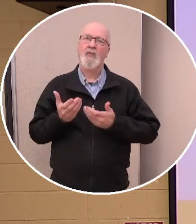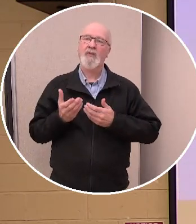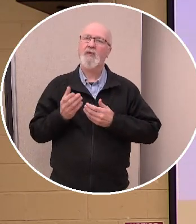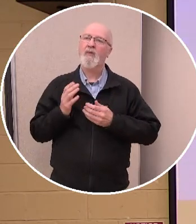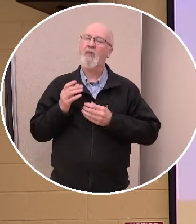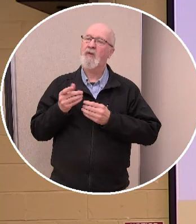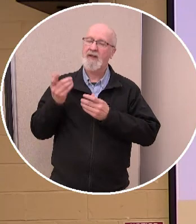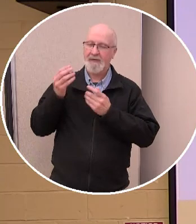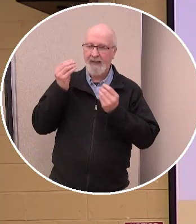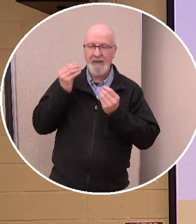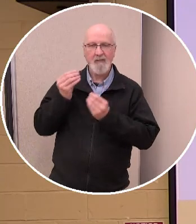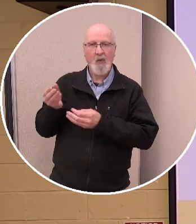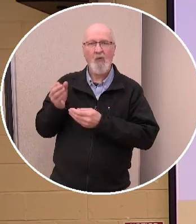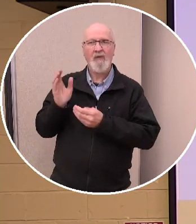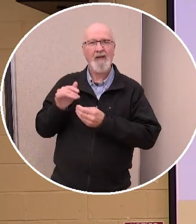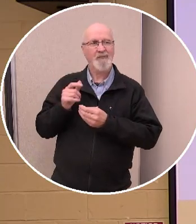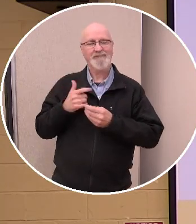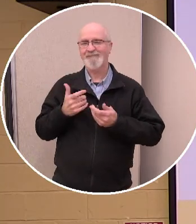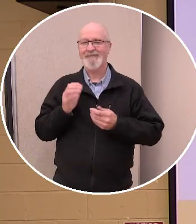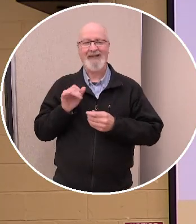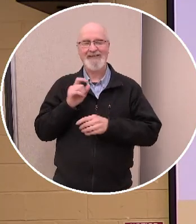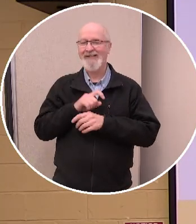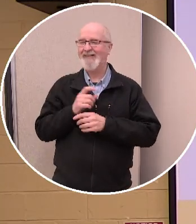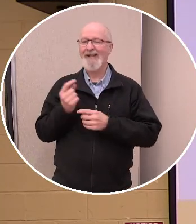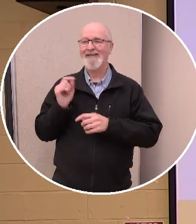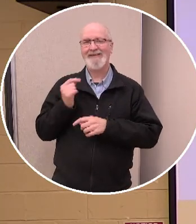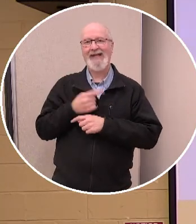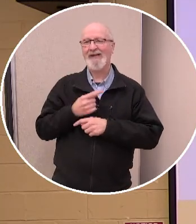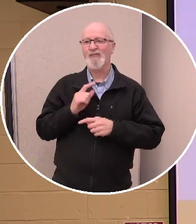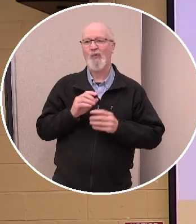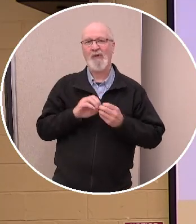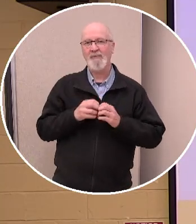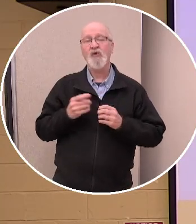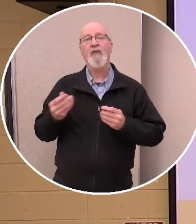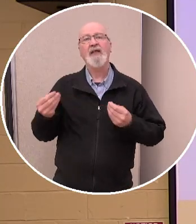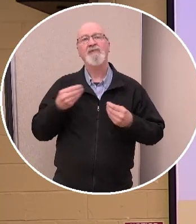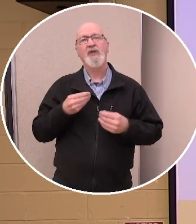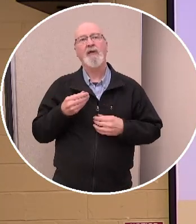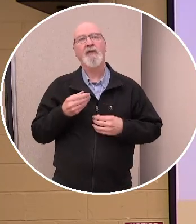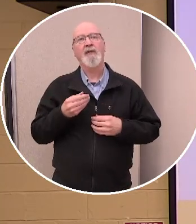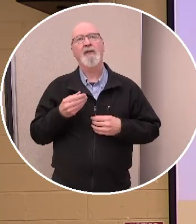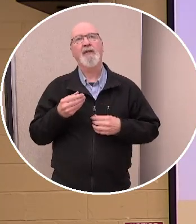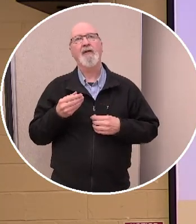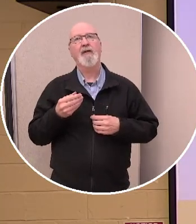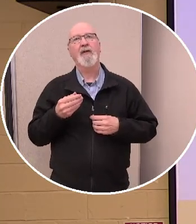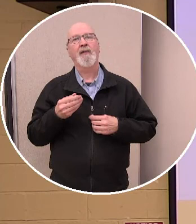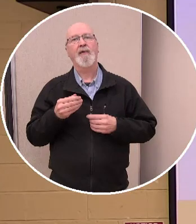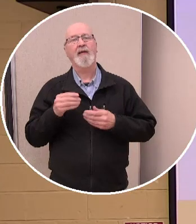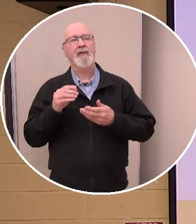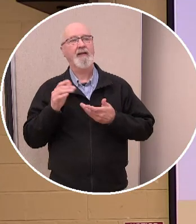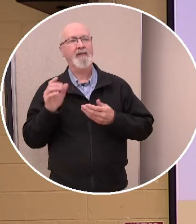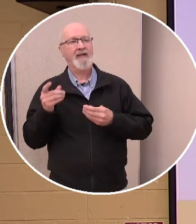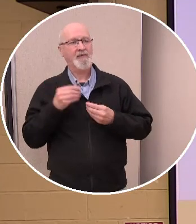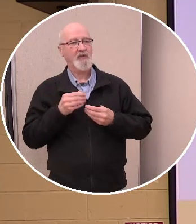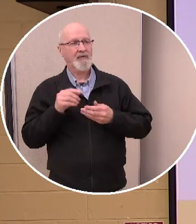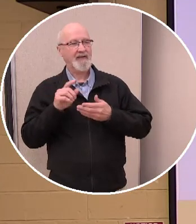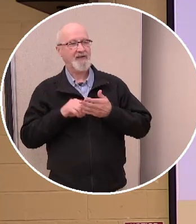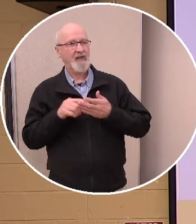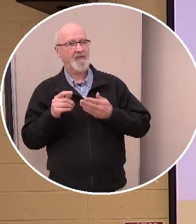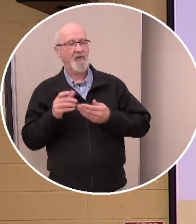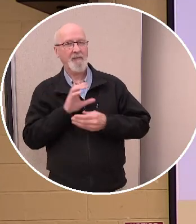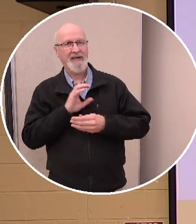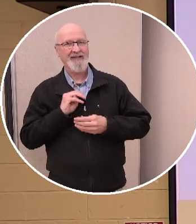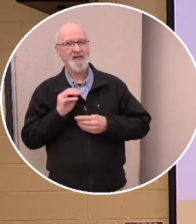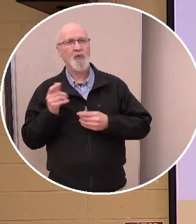the Public Accounts Committee that we had a challenge on that day, and they came back with the cancellation of the Public Accounts Committee. They are